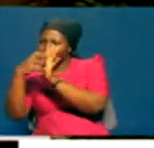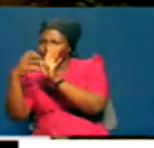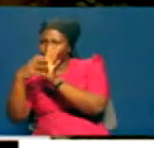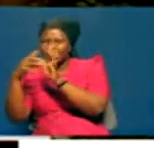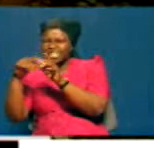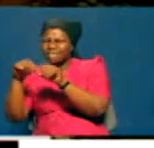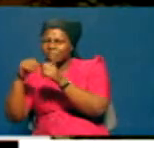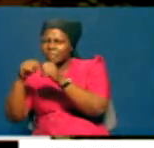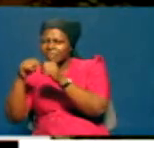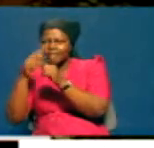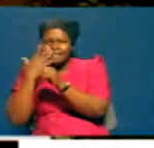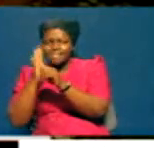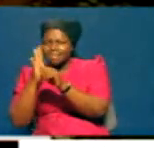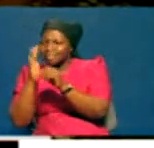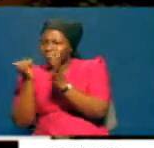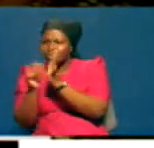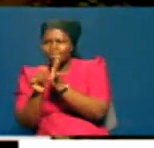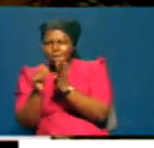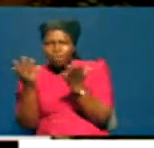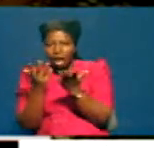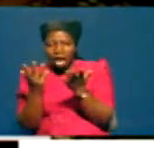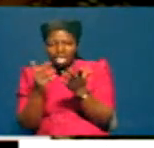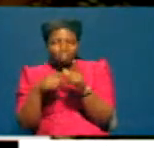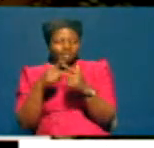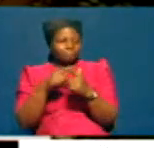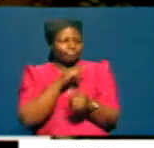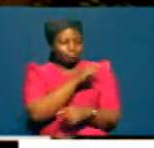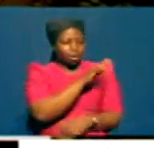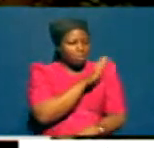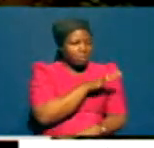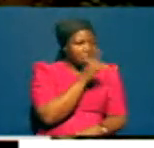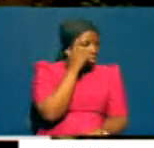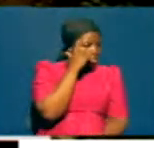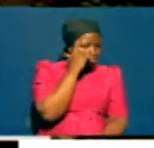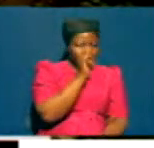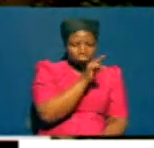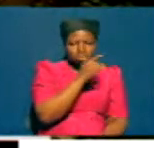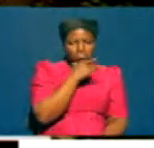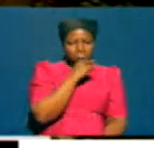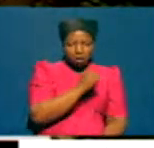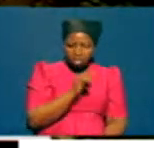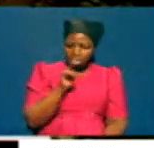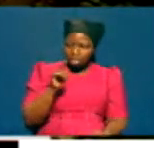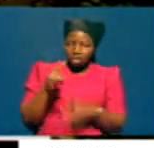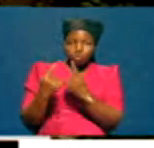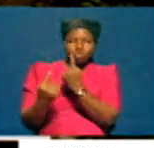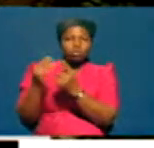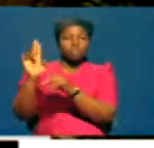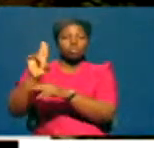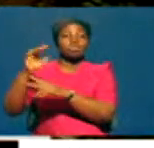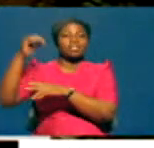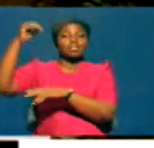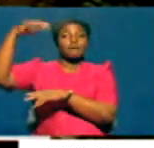Sasa huyo mwanamke akadhani ni huyo kijana alikuwa anapika na stima na